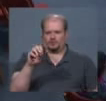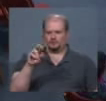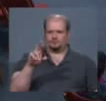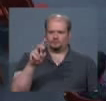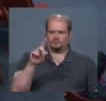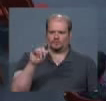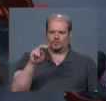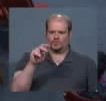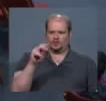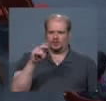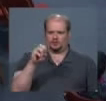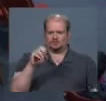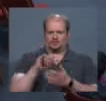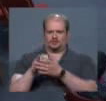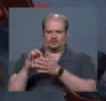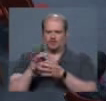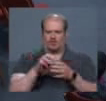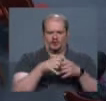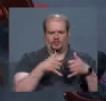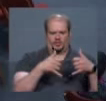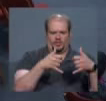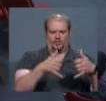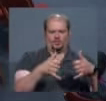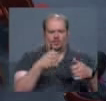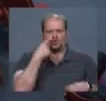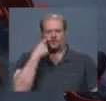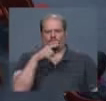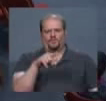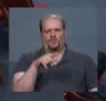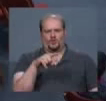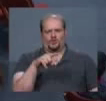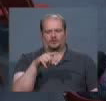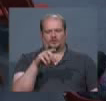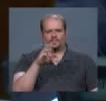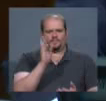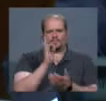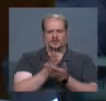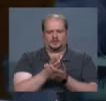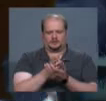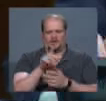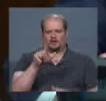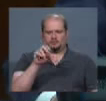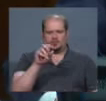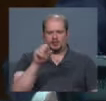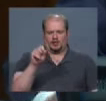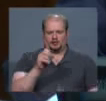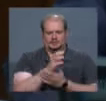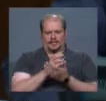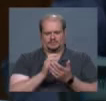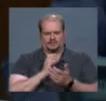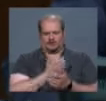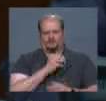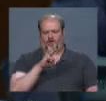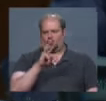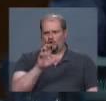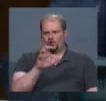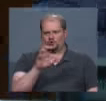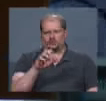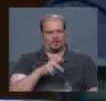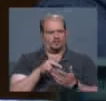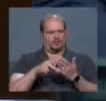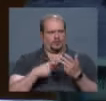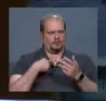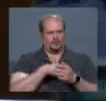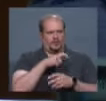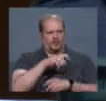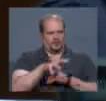that deals with the award of the stop loss aspects of our workers' comp program. We need to add